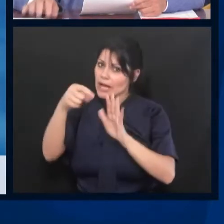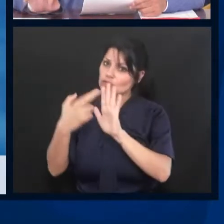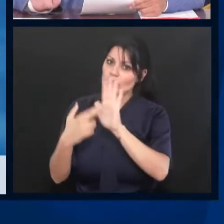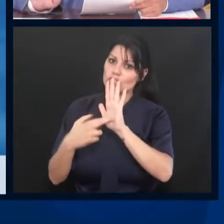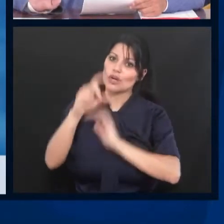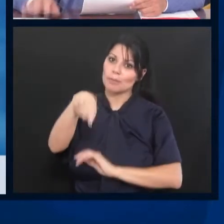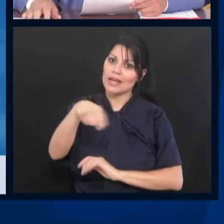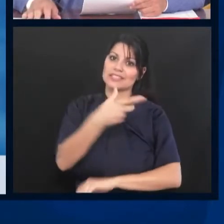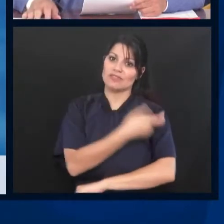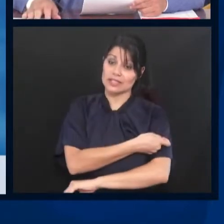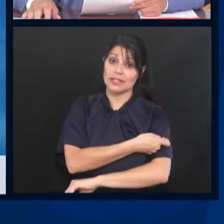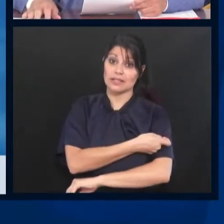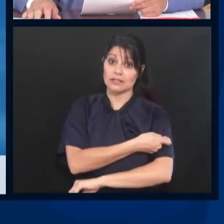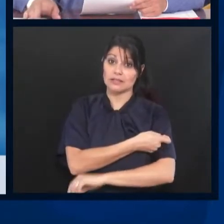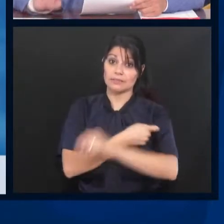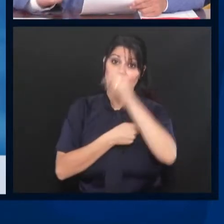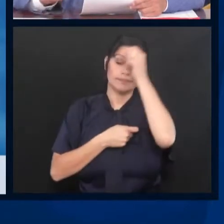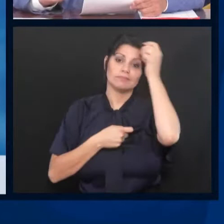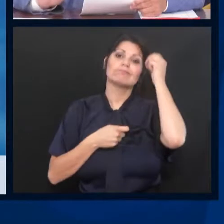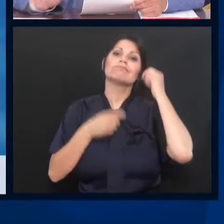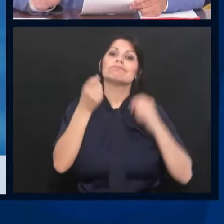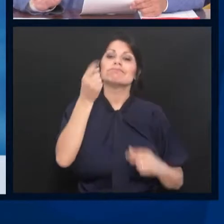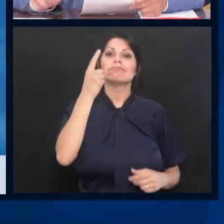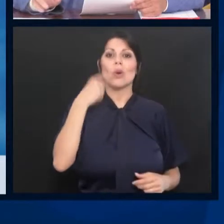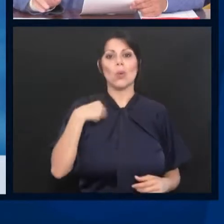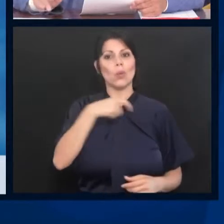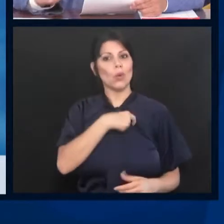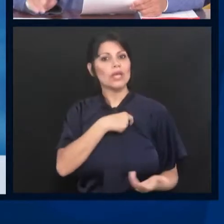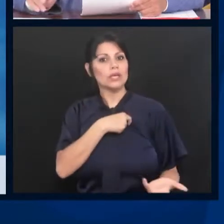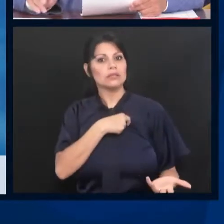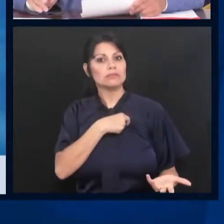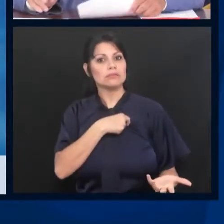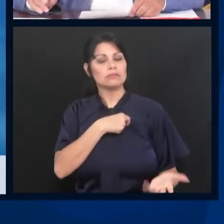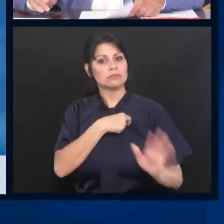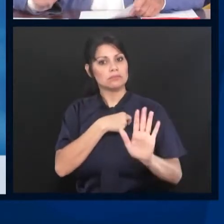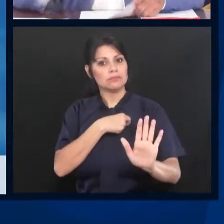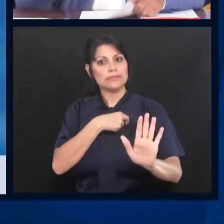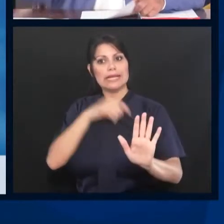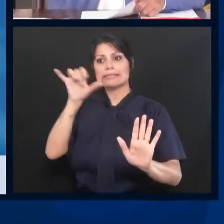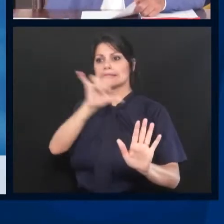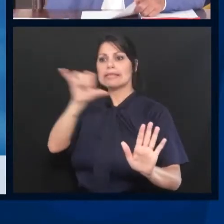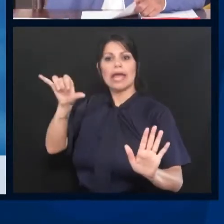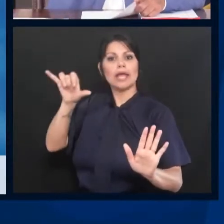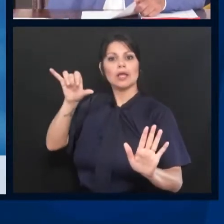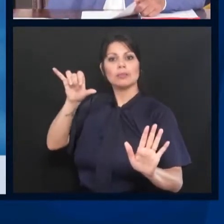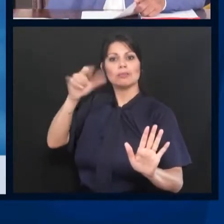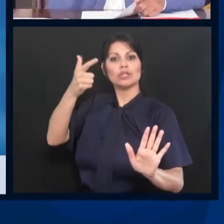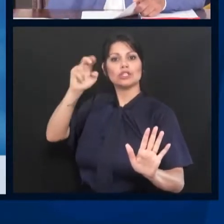vaccinated. At the end of the day, we're continuing, just like General Hoyer said the other day,